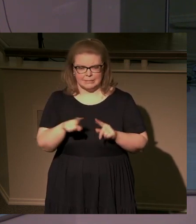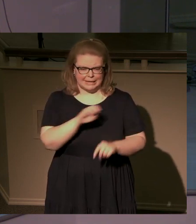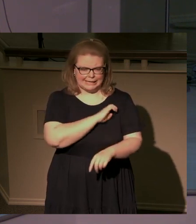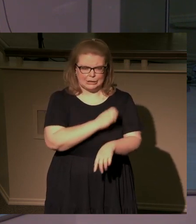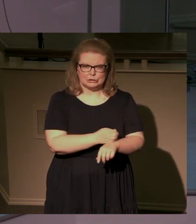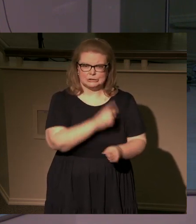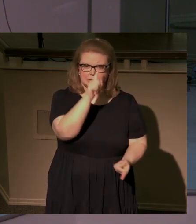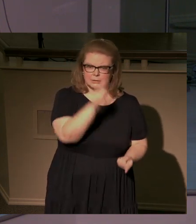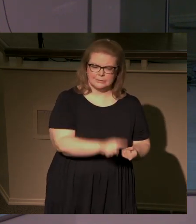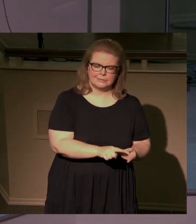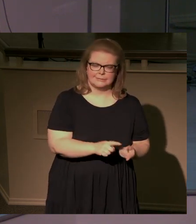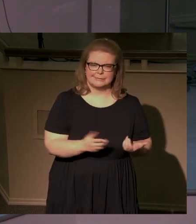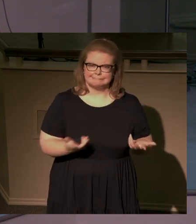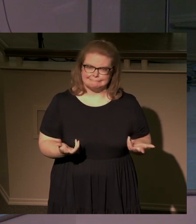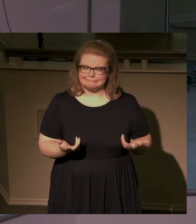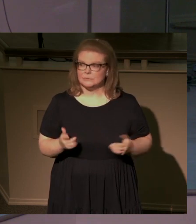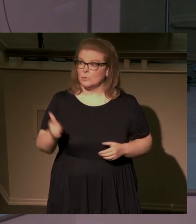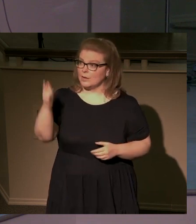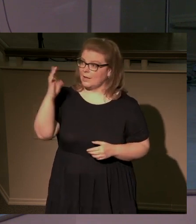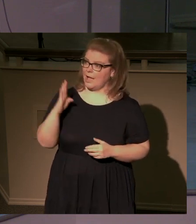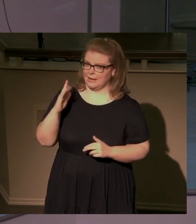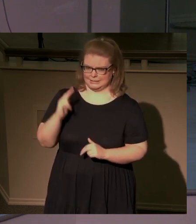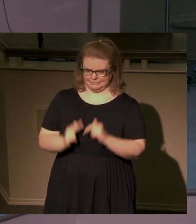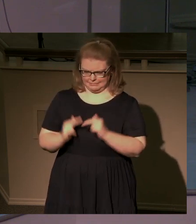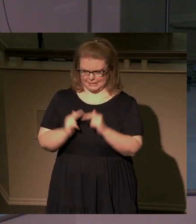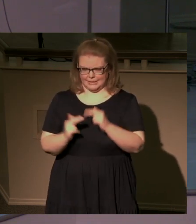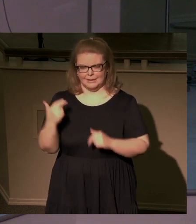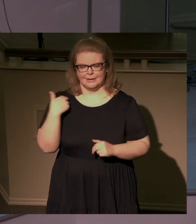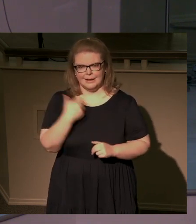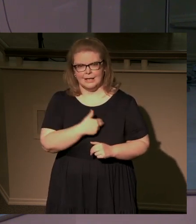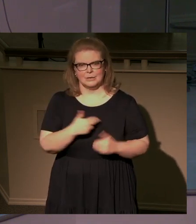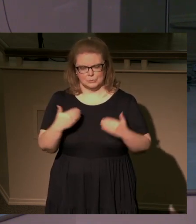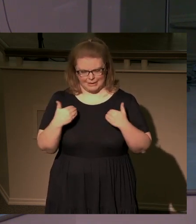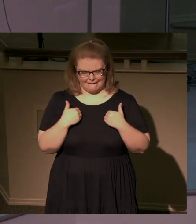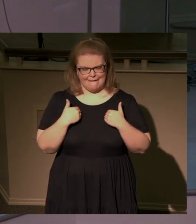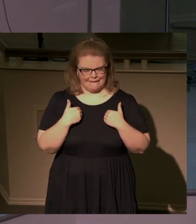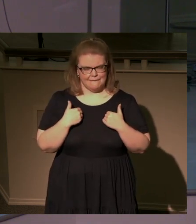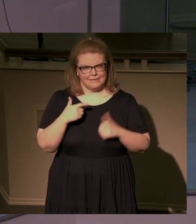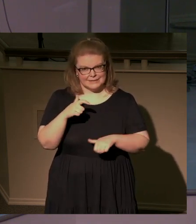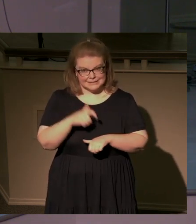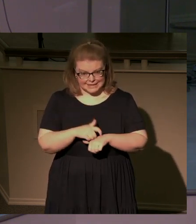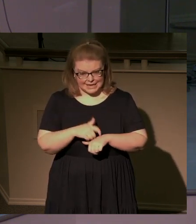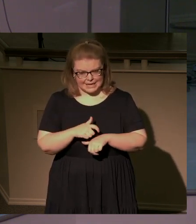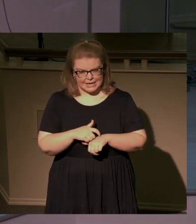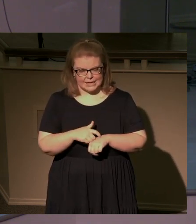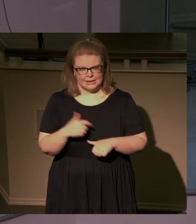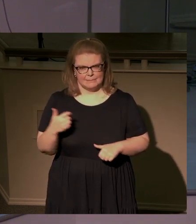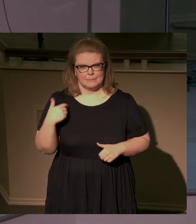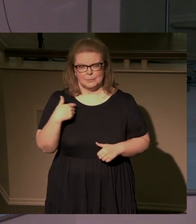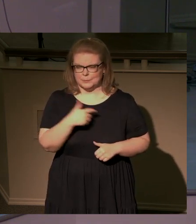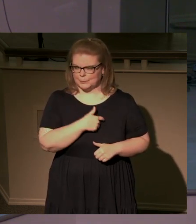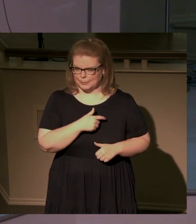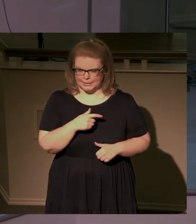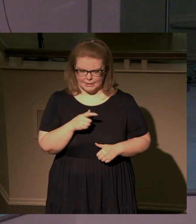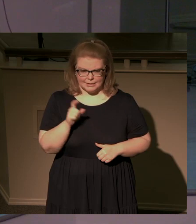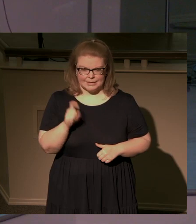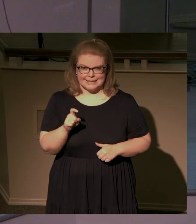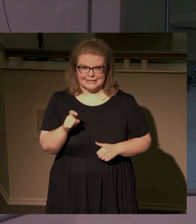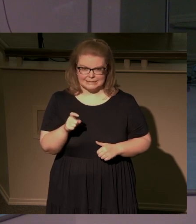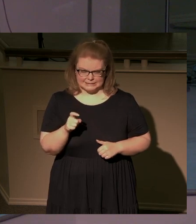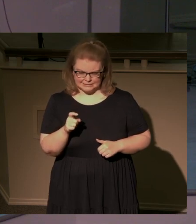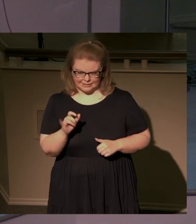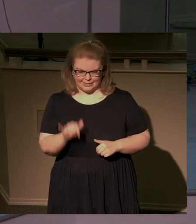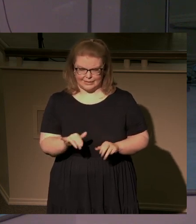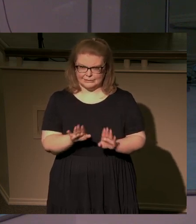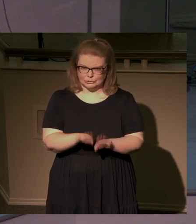God has constructed us so we get this time where we need to take these